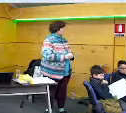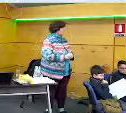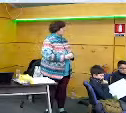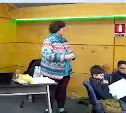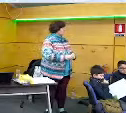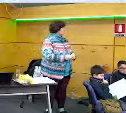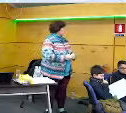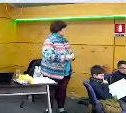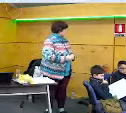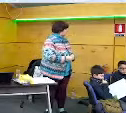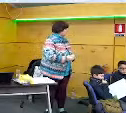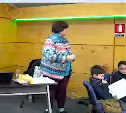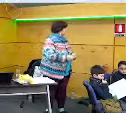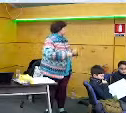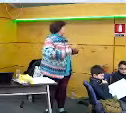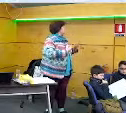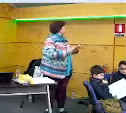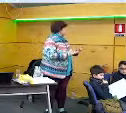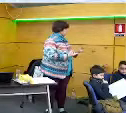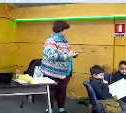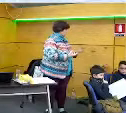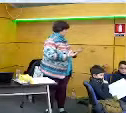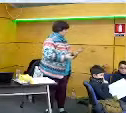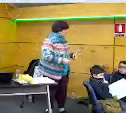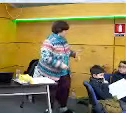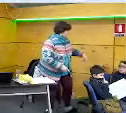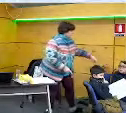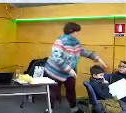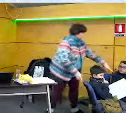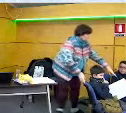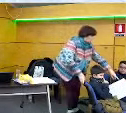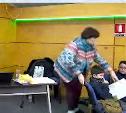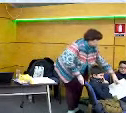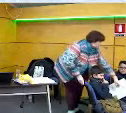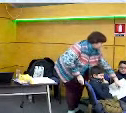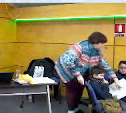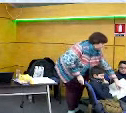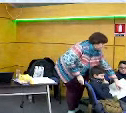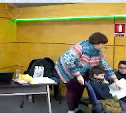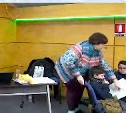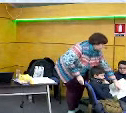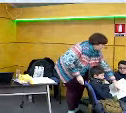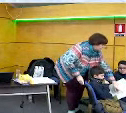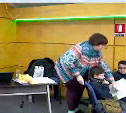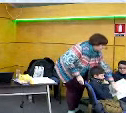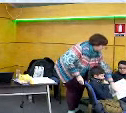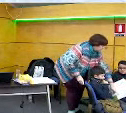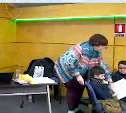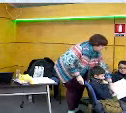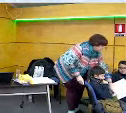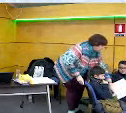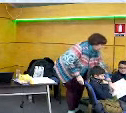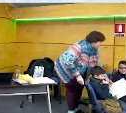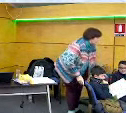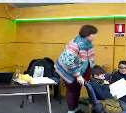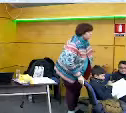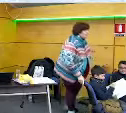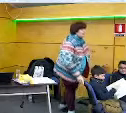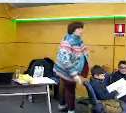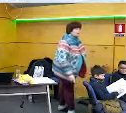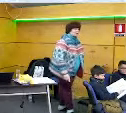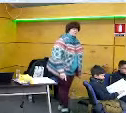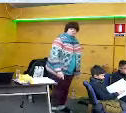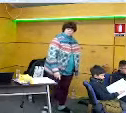things that we add to make expression. So you go all the way through, and then